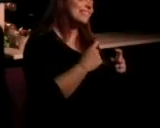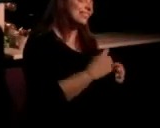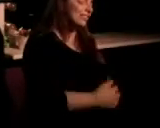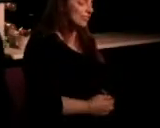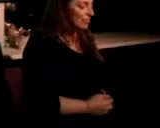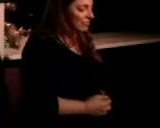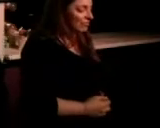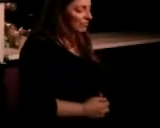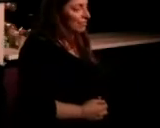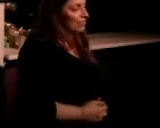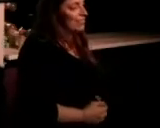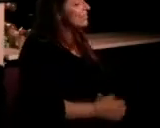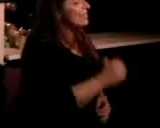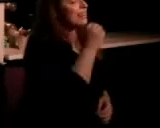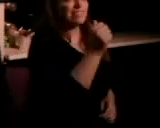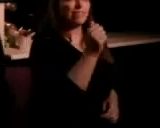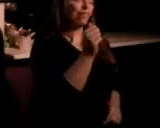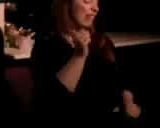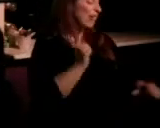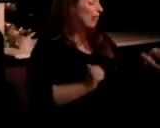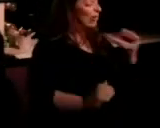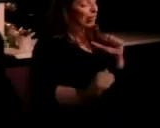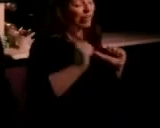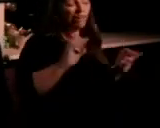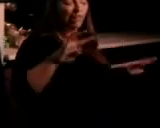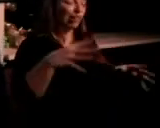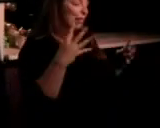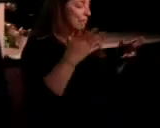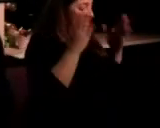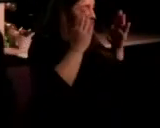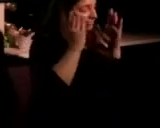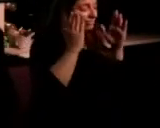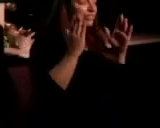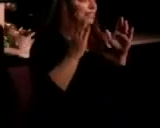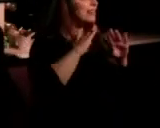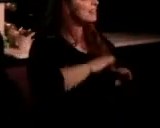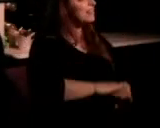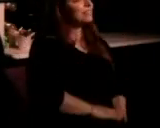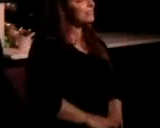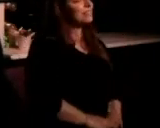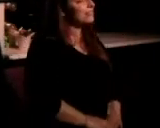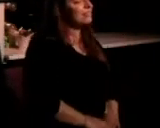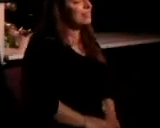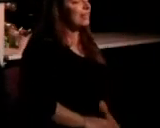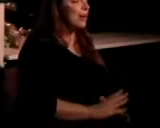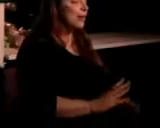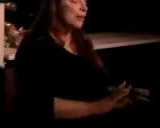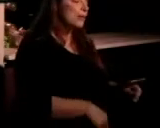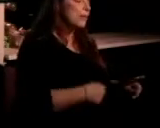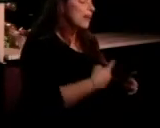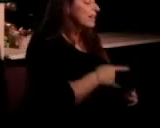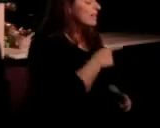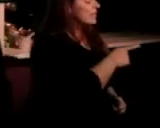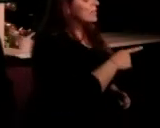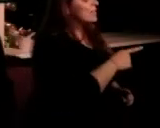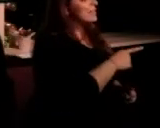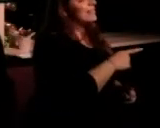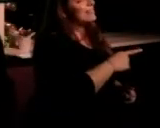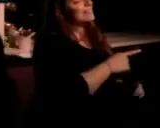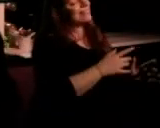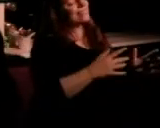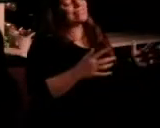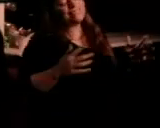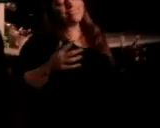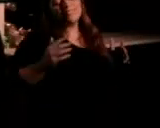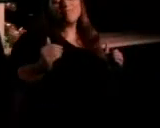cries, it's not some ornamental sigh. And when he